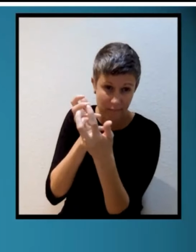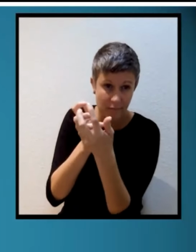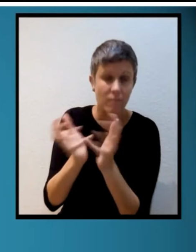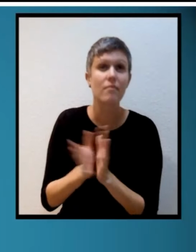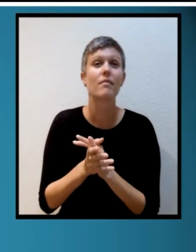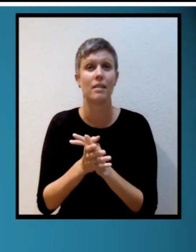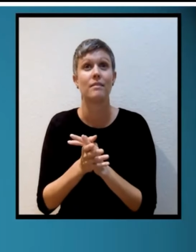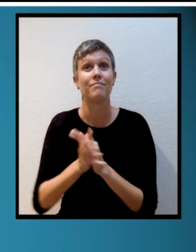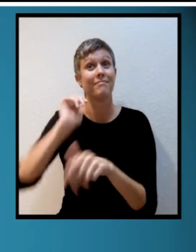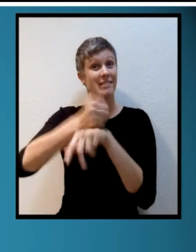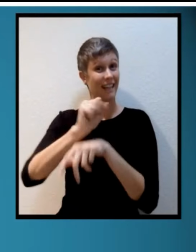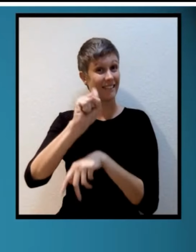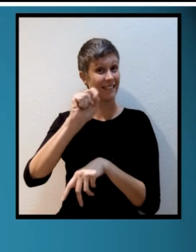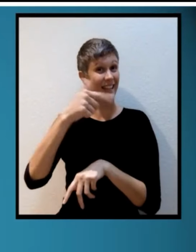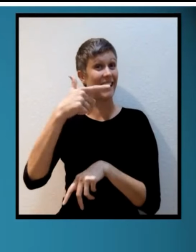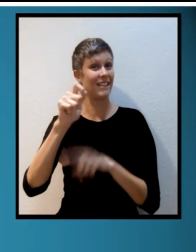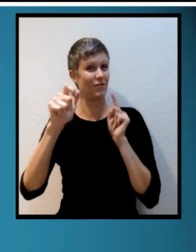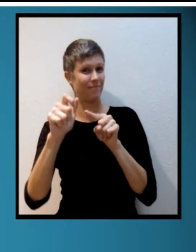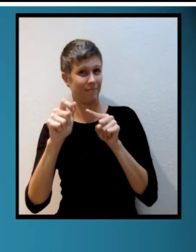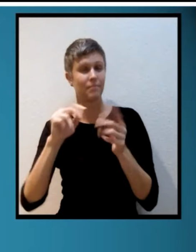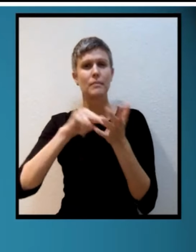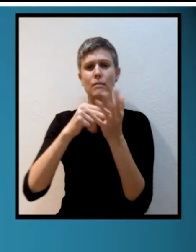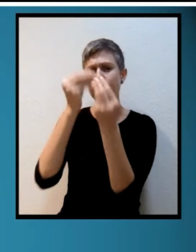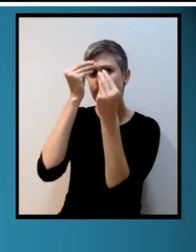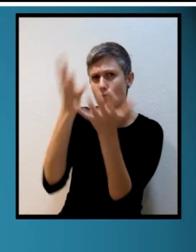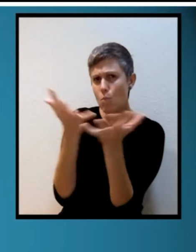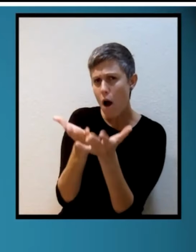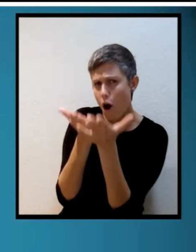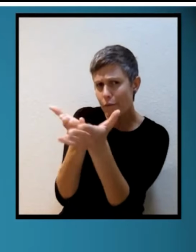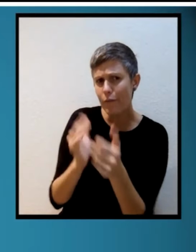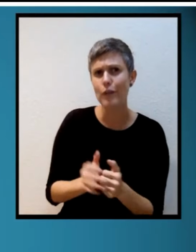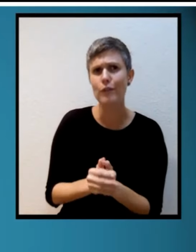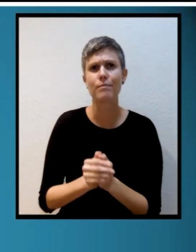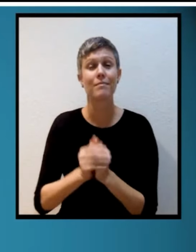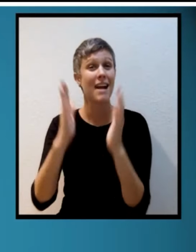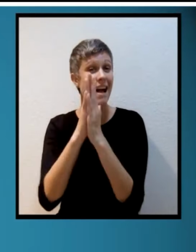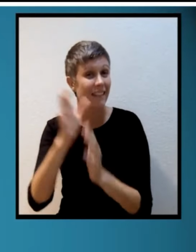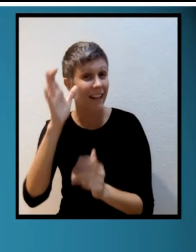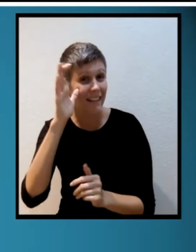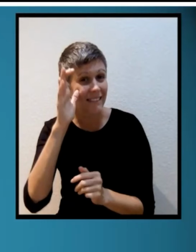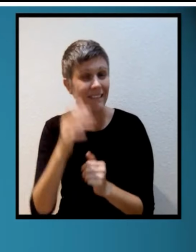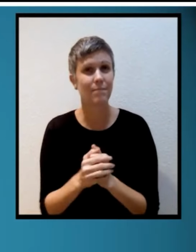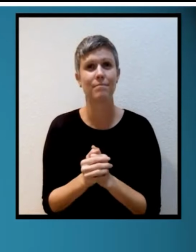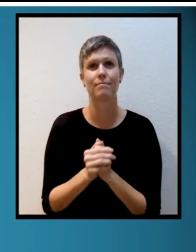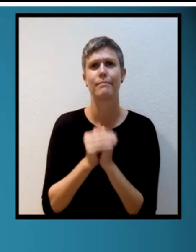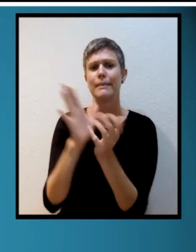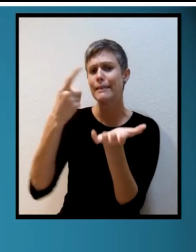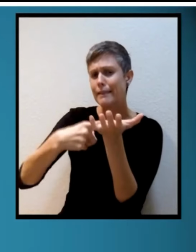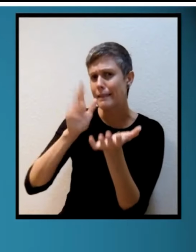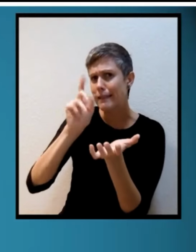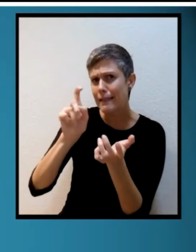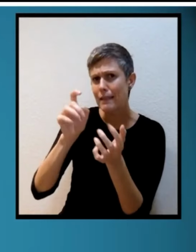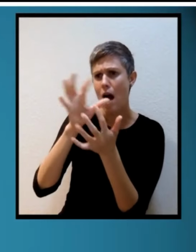Set the stage. Let people know what you offer. Ask and listen. Discuss needs and strategize options with the victim.